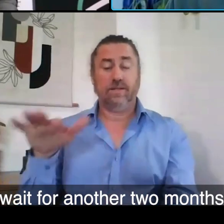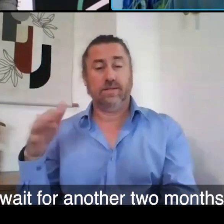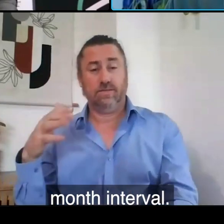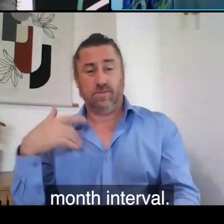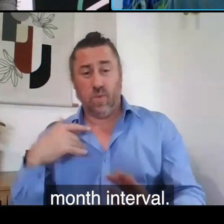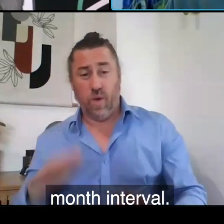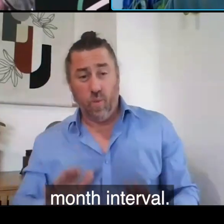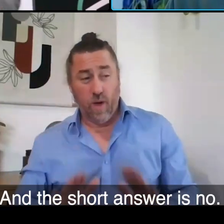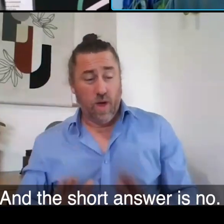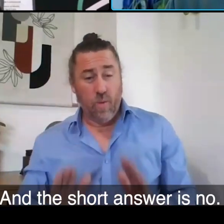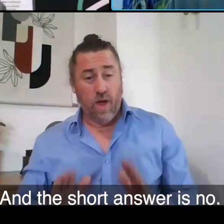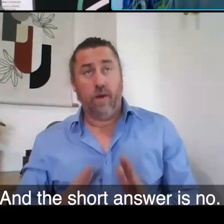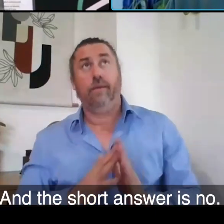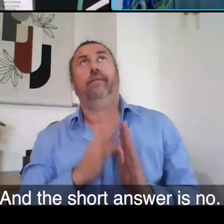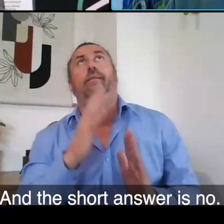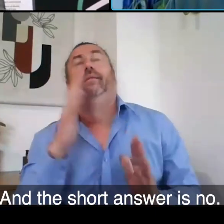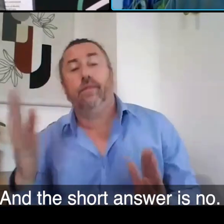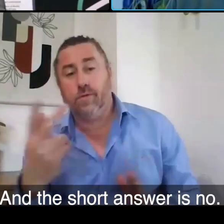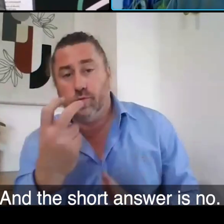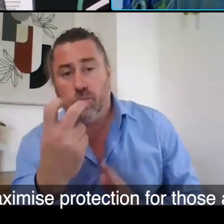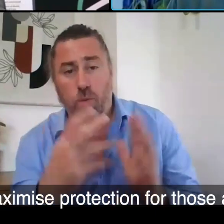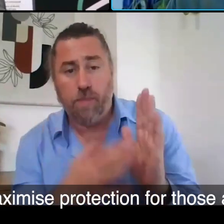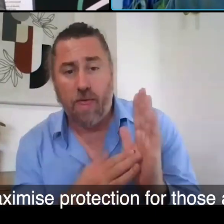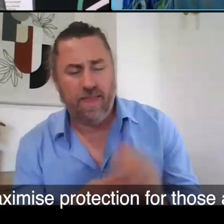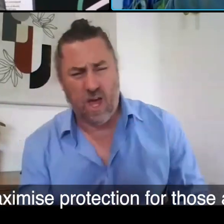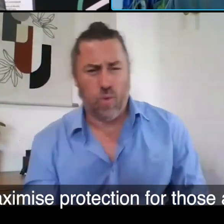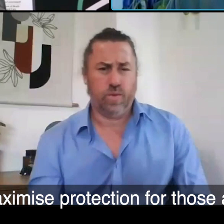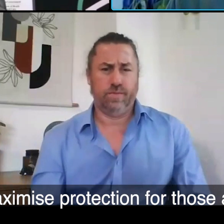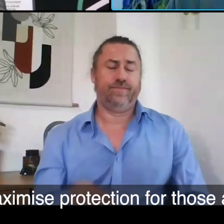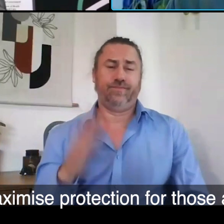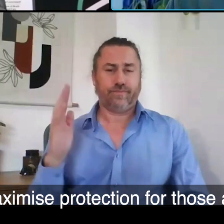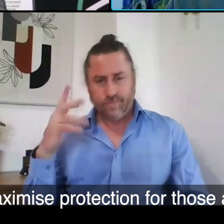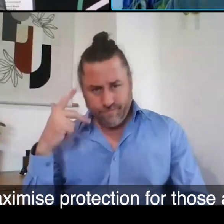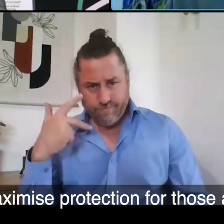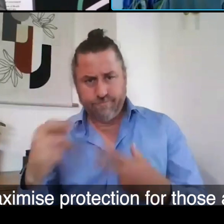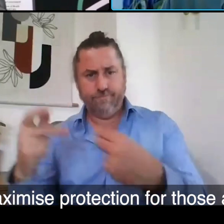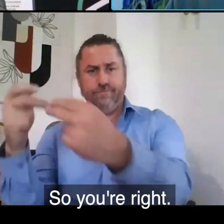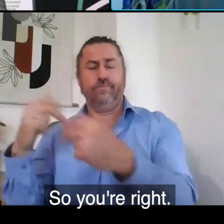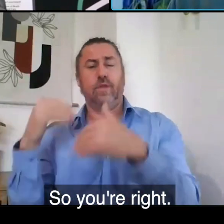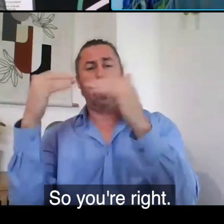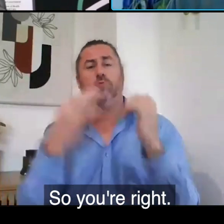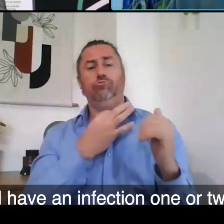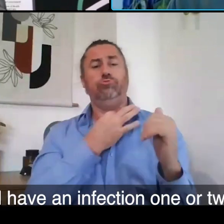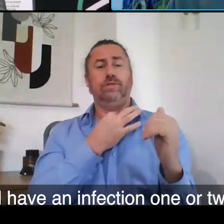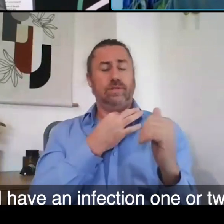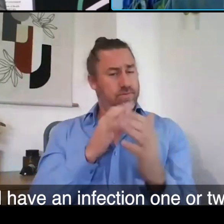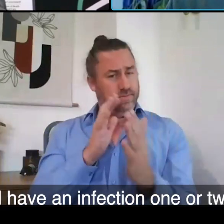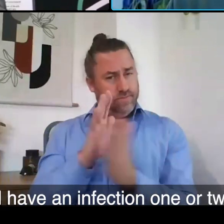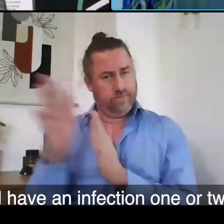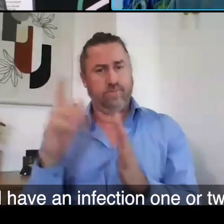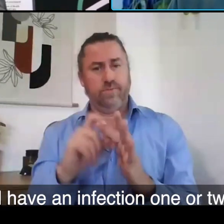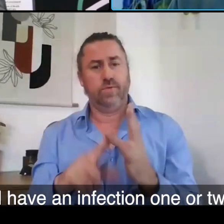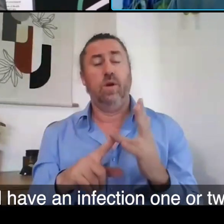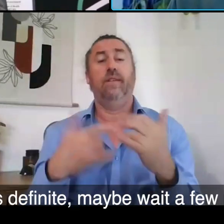months for the 6-month interval? And the short answer is no. We want to maximise protection for those at highest risk. So you're right. If you did have an